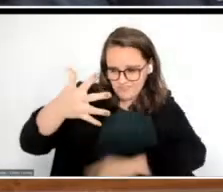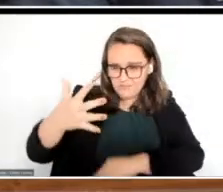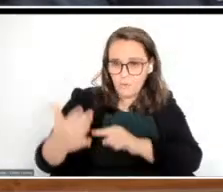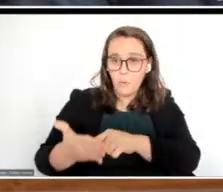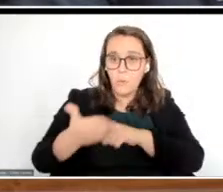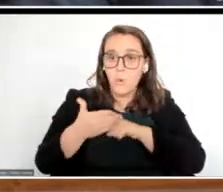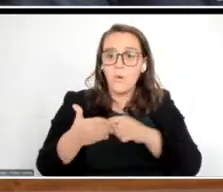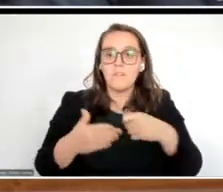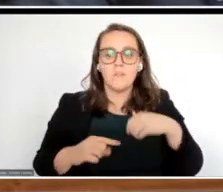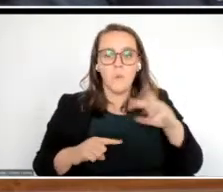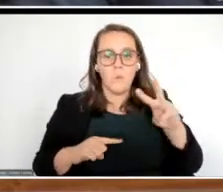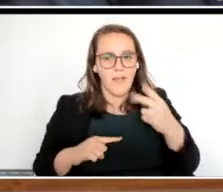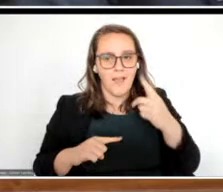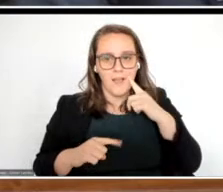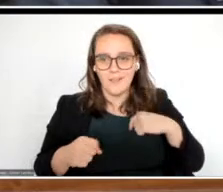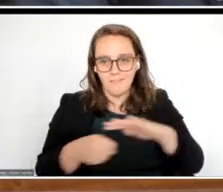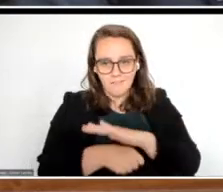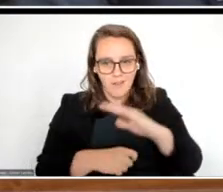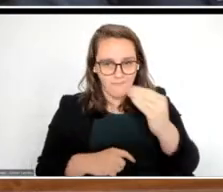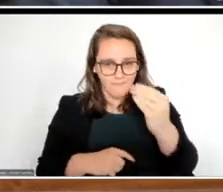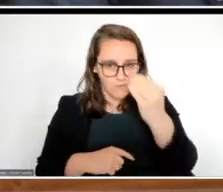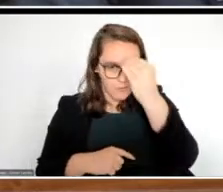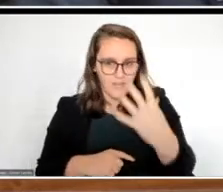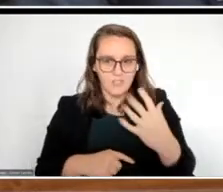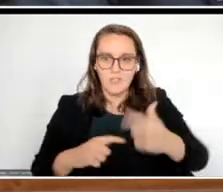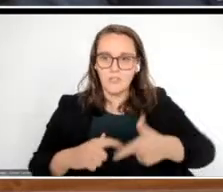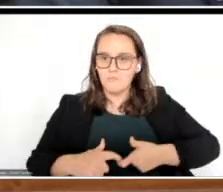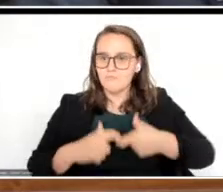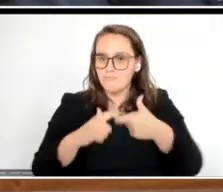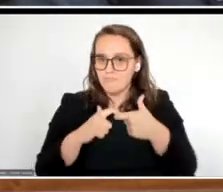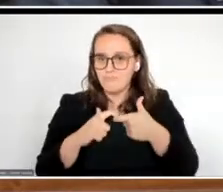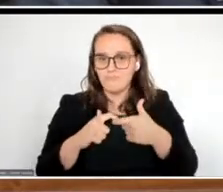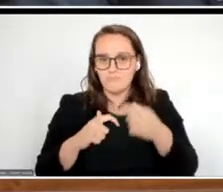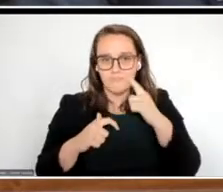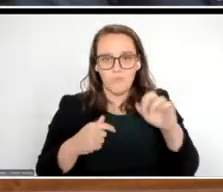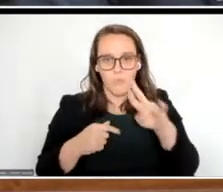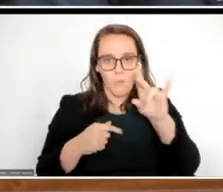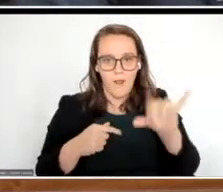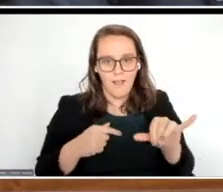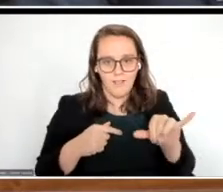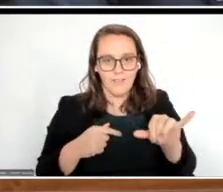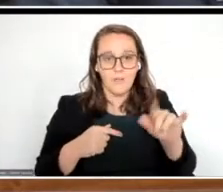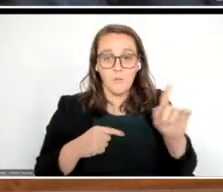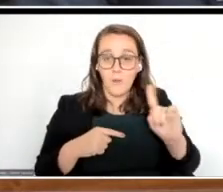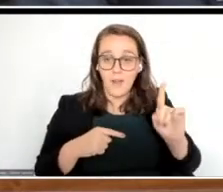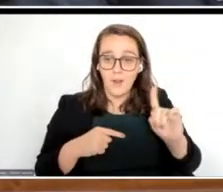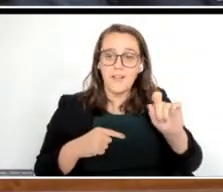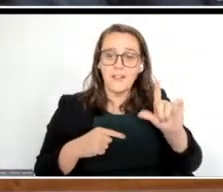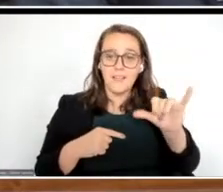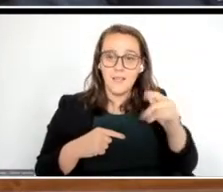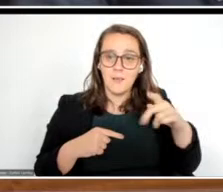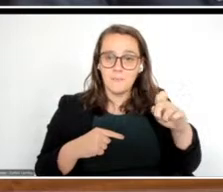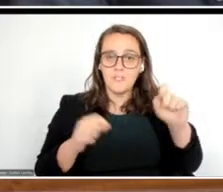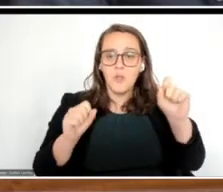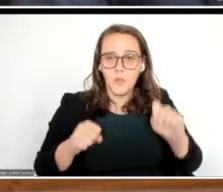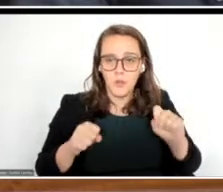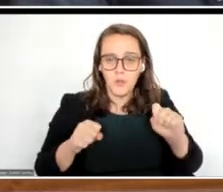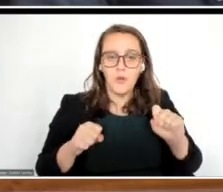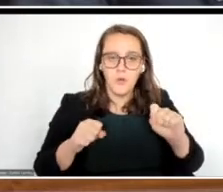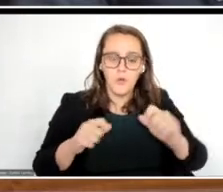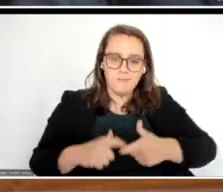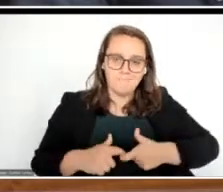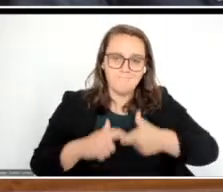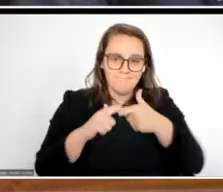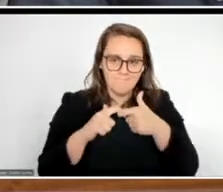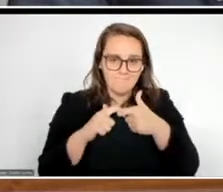plan for an Ellipse rally and certainly for stopping any march to the Capitol. And as evidence from